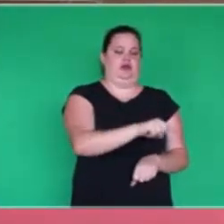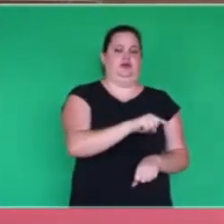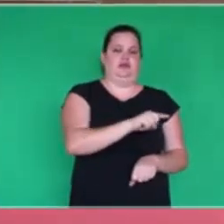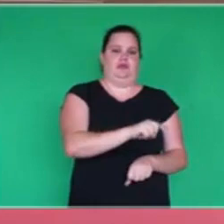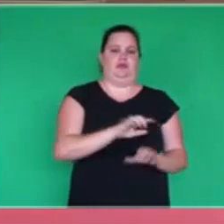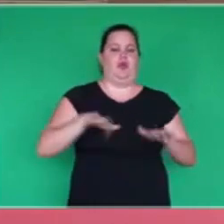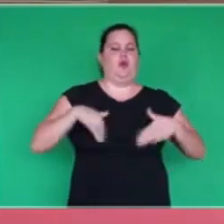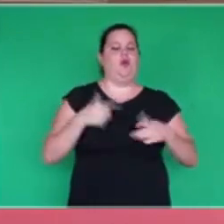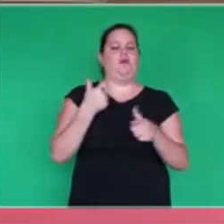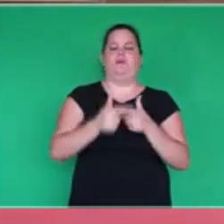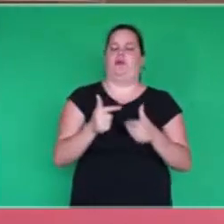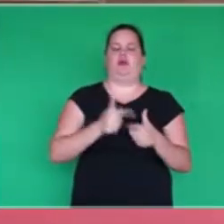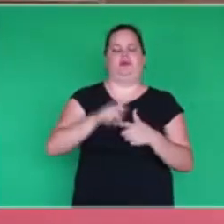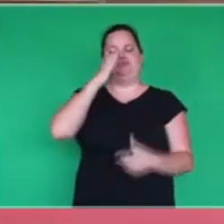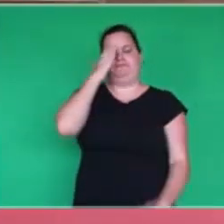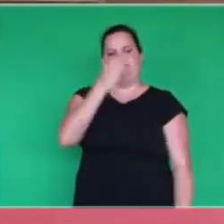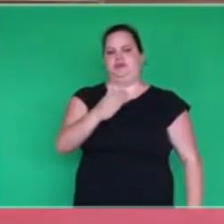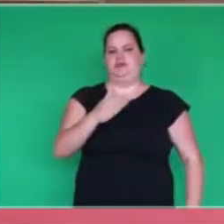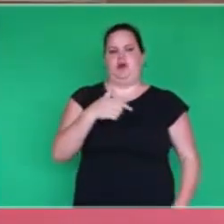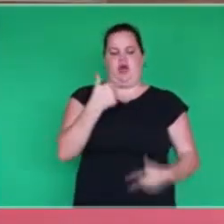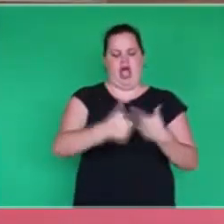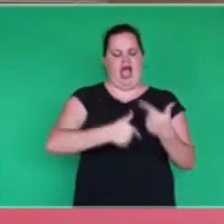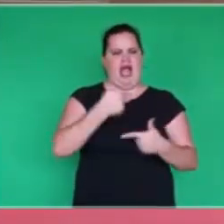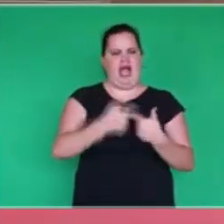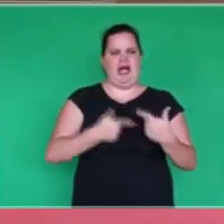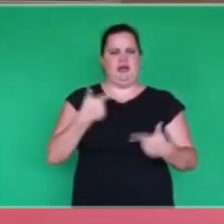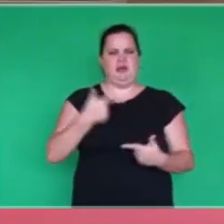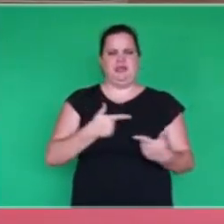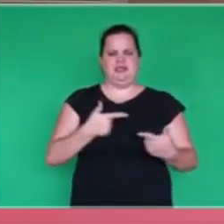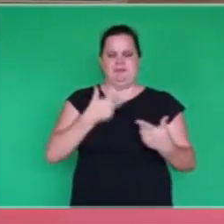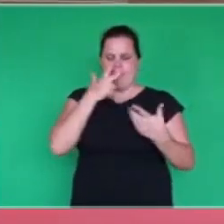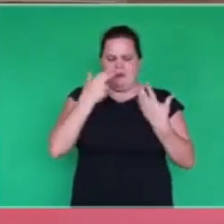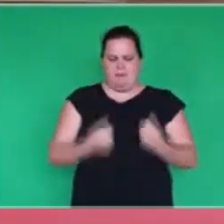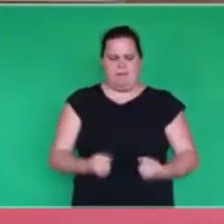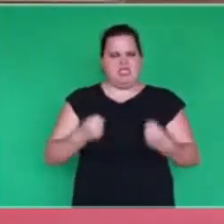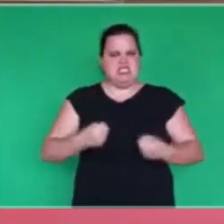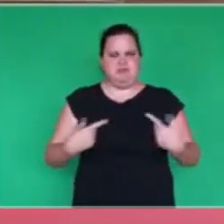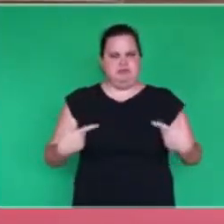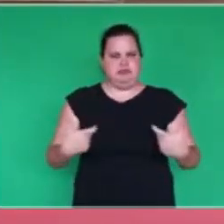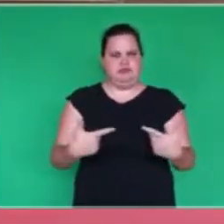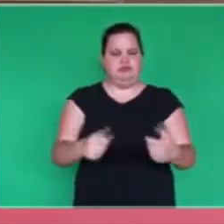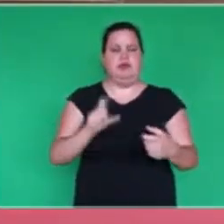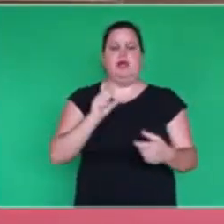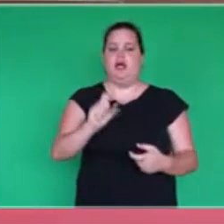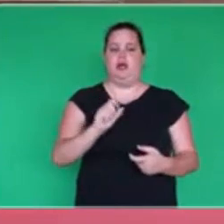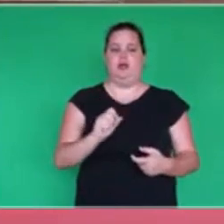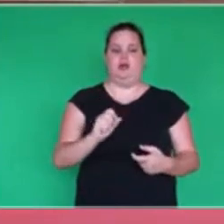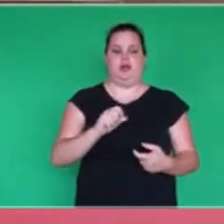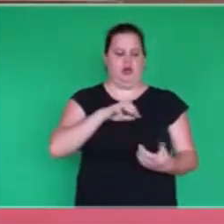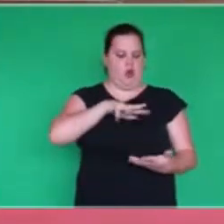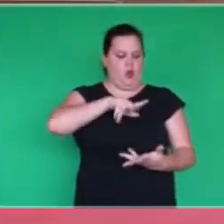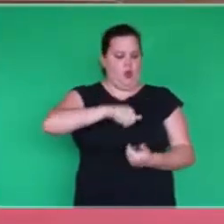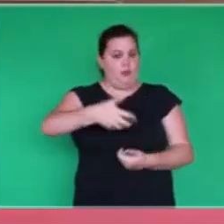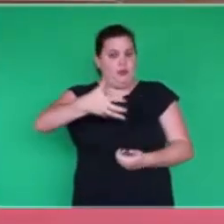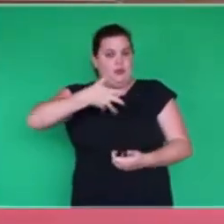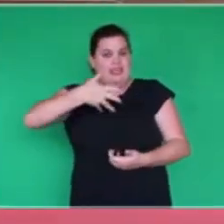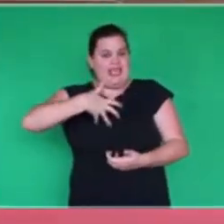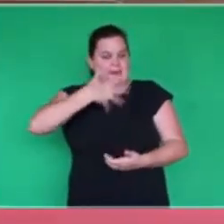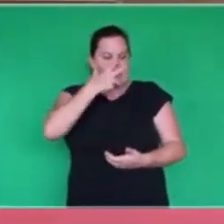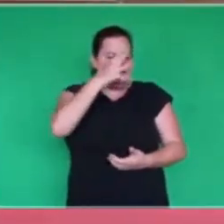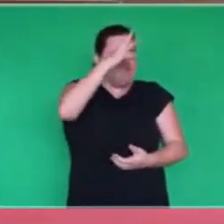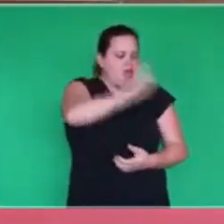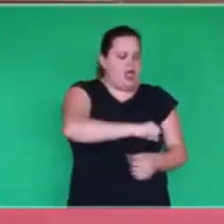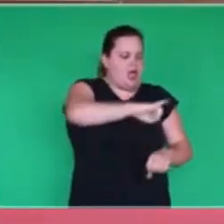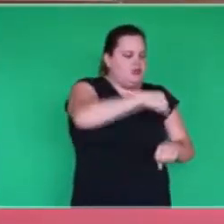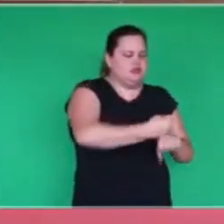will govern everything. We will see this in every sphere, be it social, economical, or